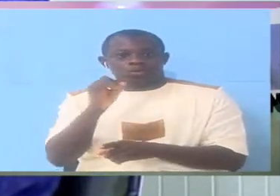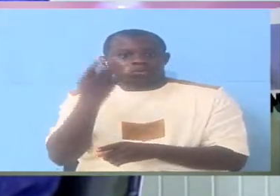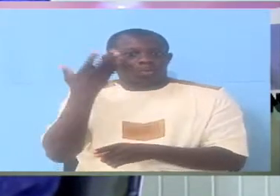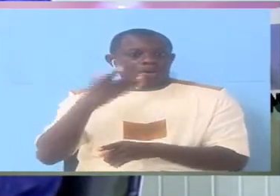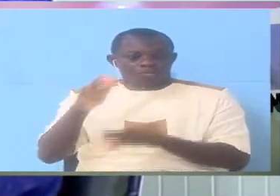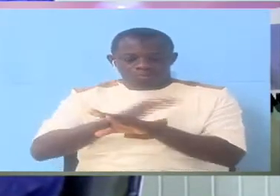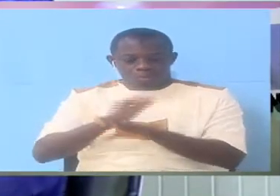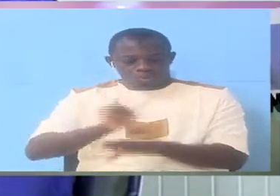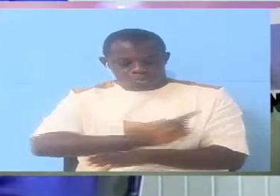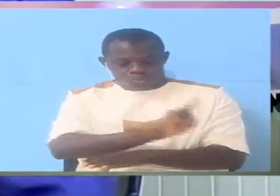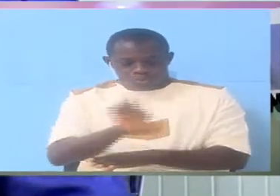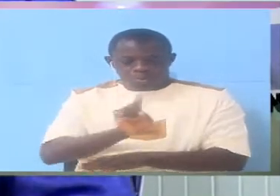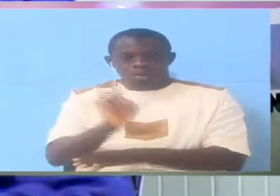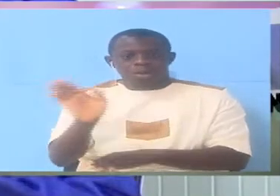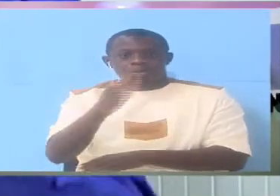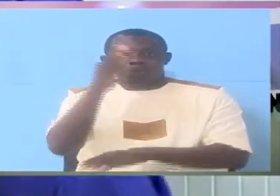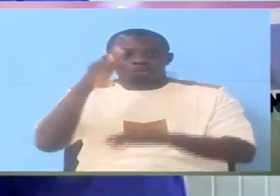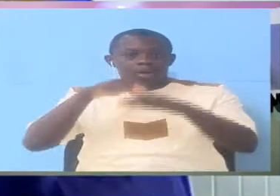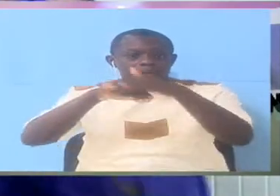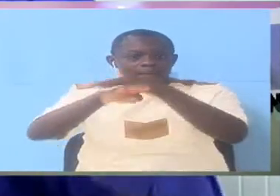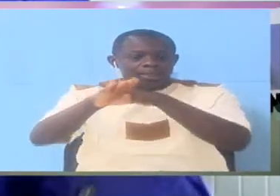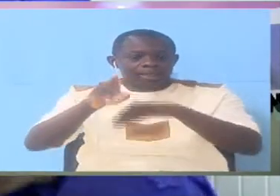while we were going in,